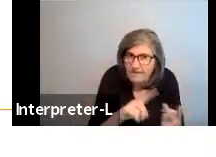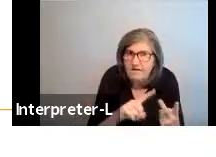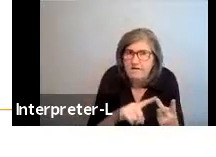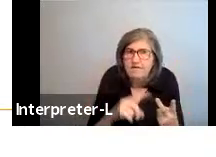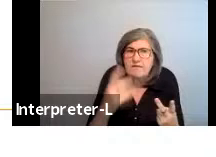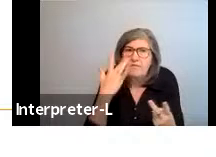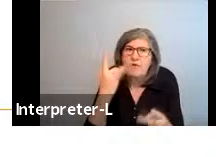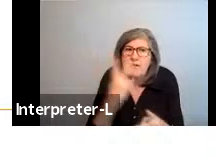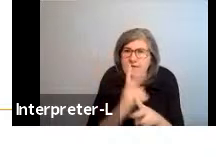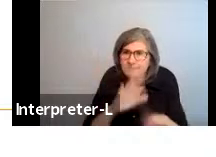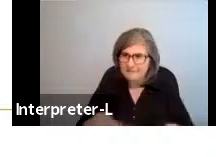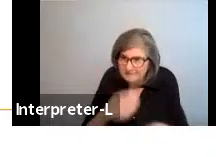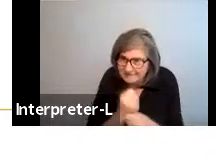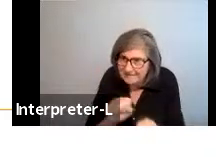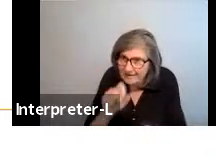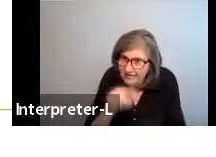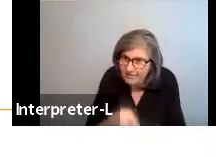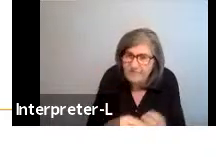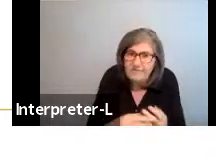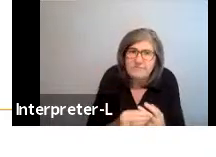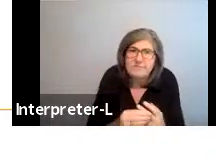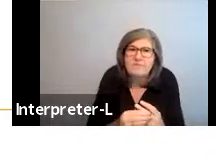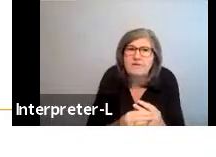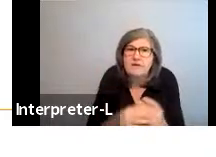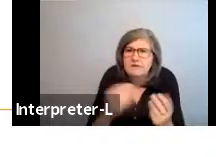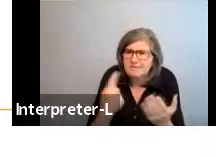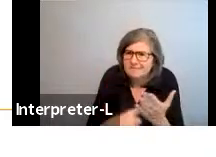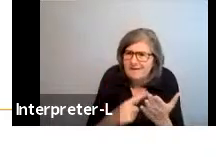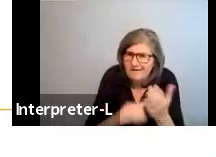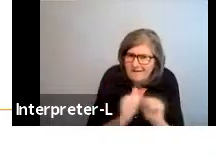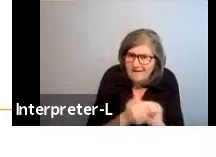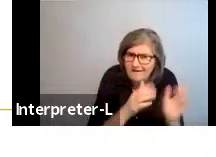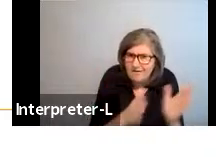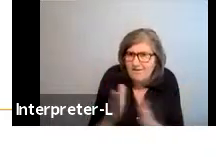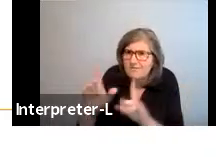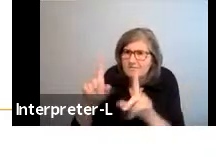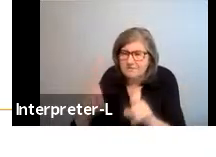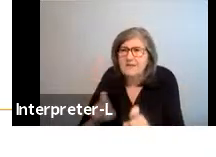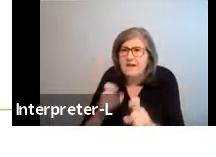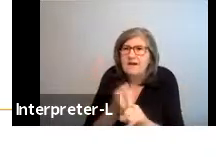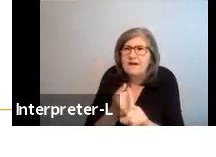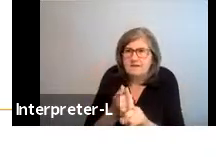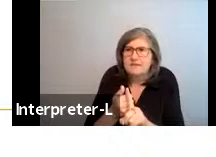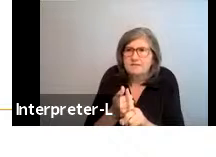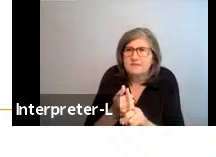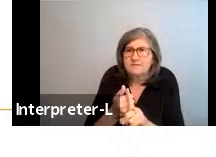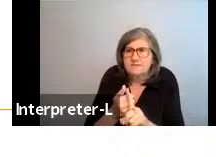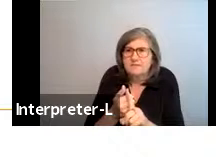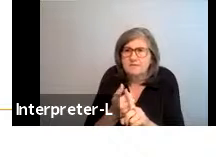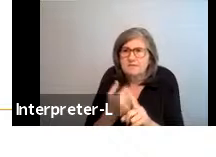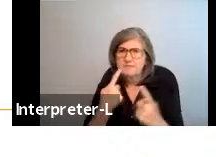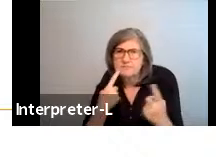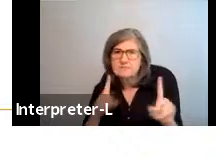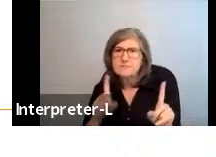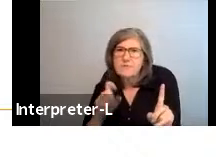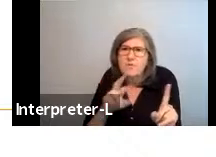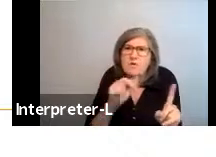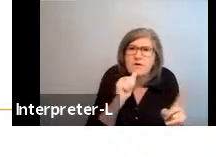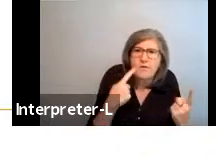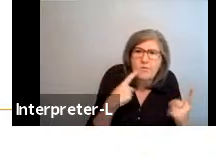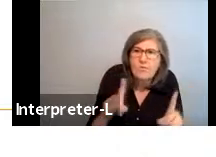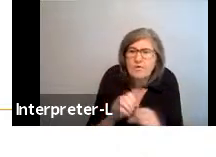kids safe, and talk about ways in which testing is and isn't candidly working in Kansas